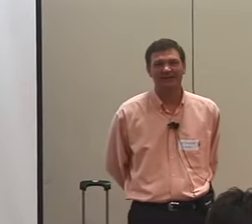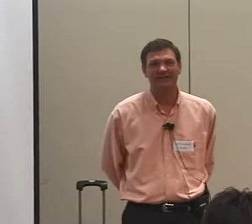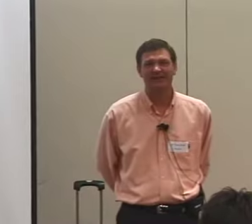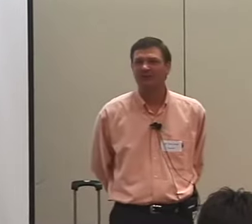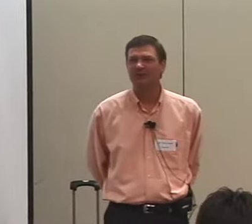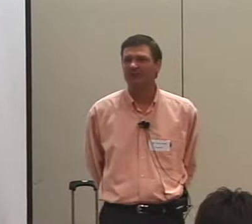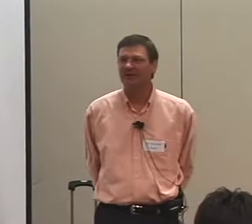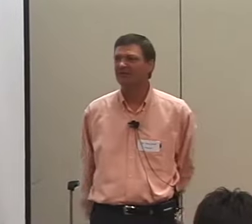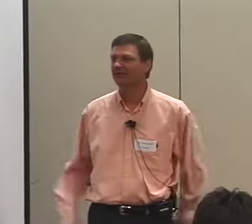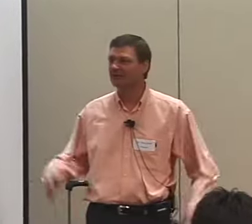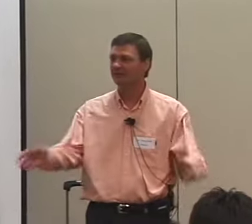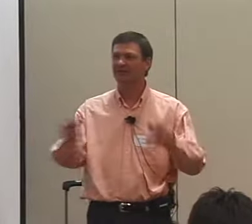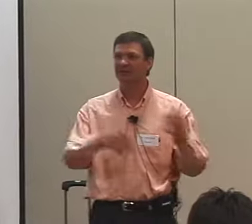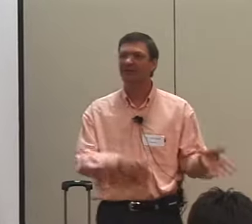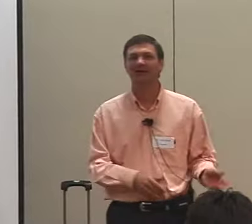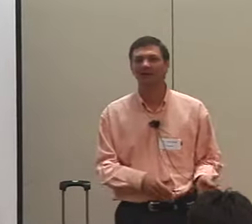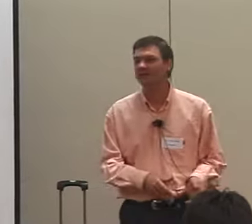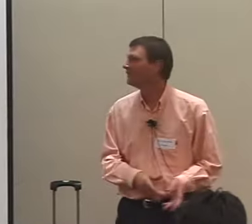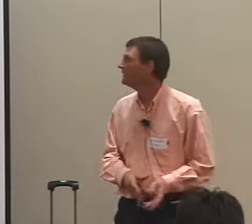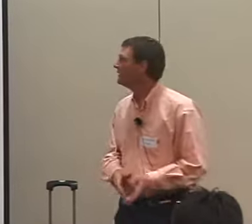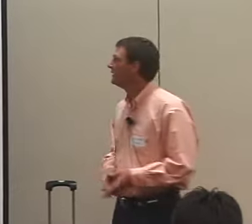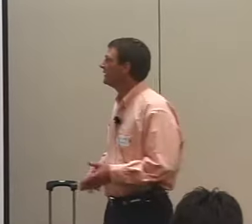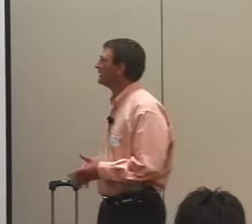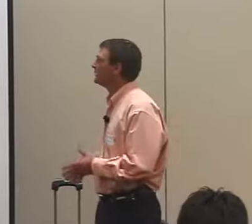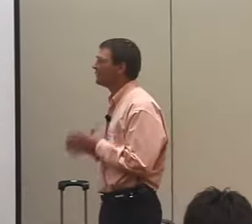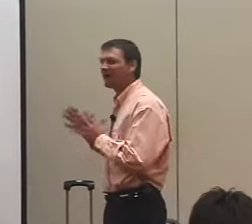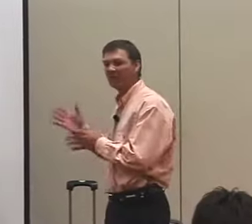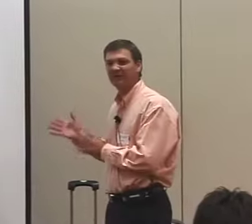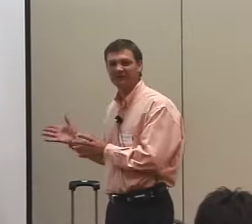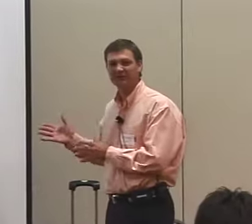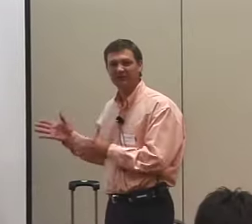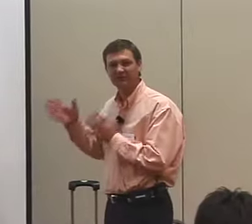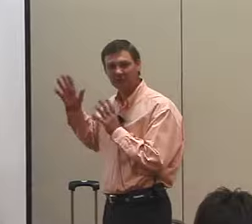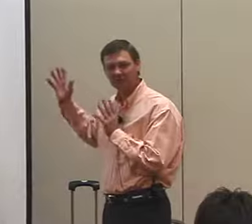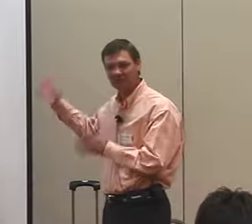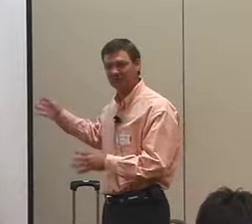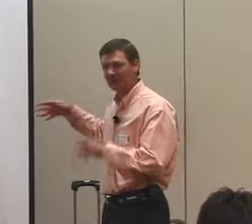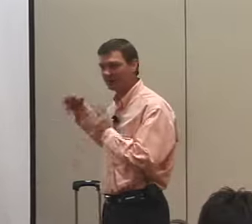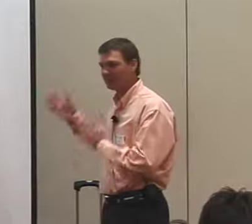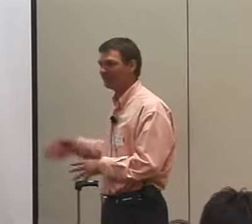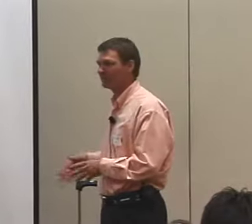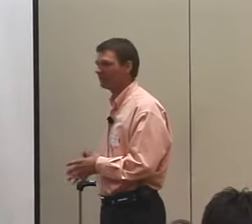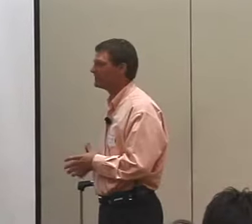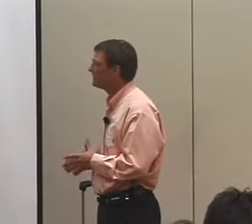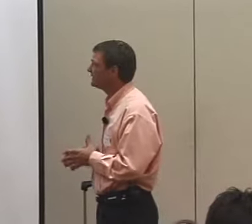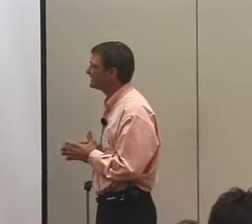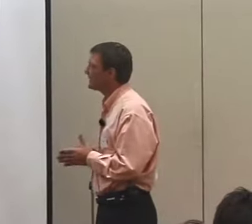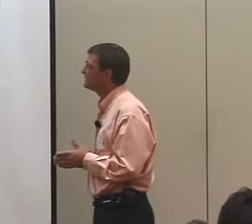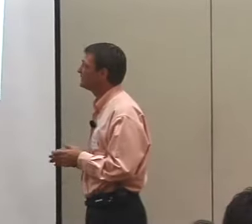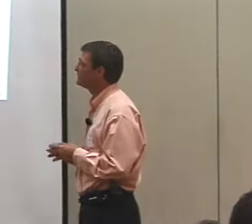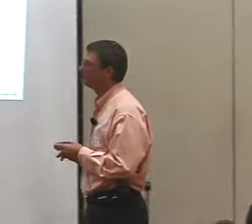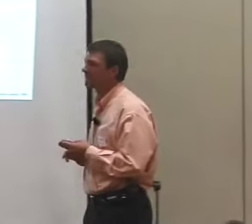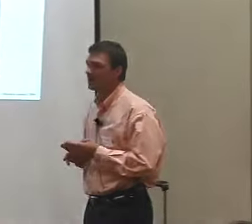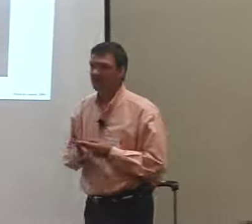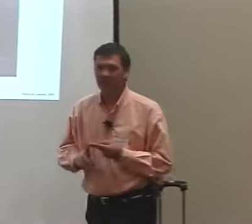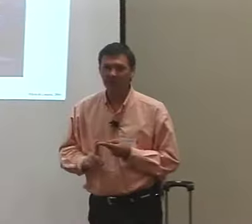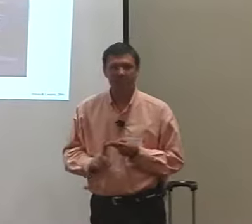the acting, you'll never get to the content and the outcome. We're not professionals. We're just a bunch of people doing this. Second,